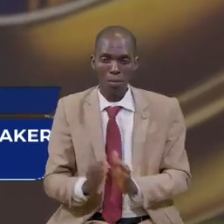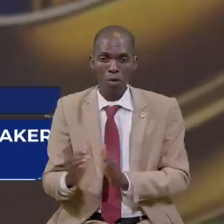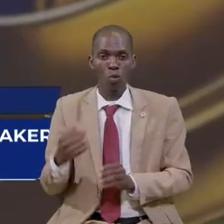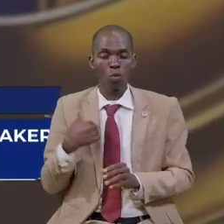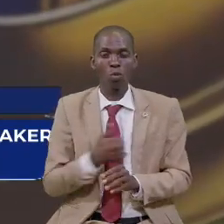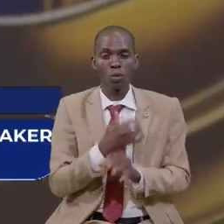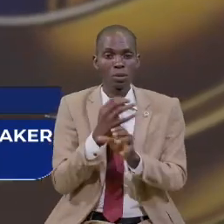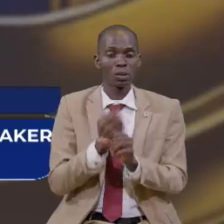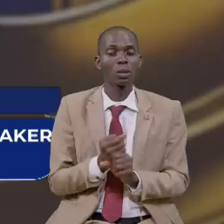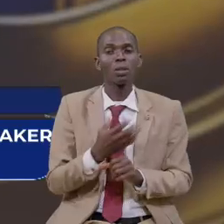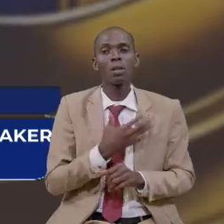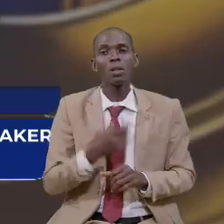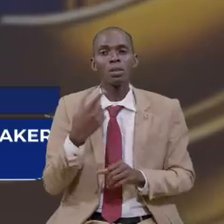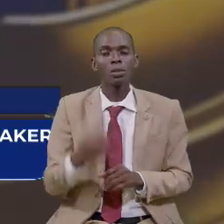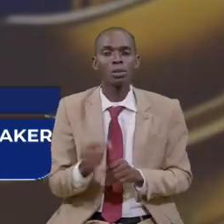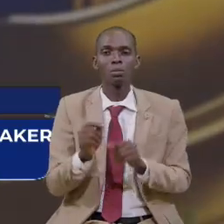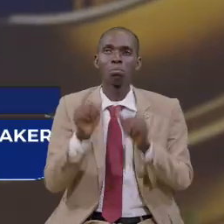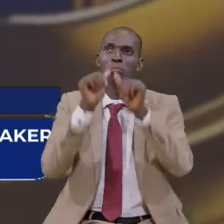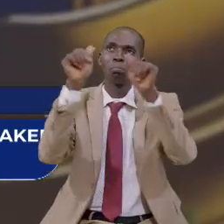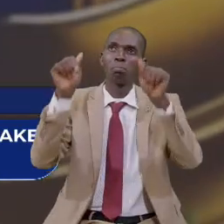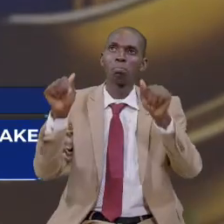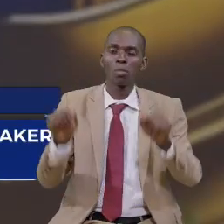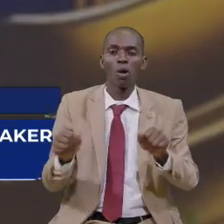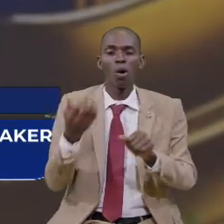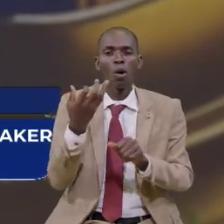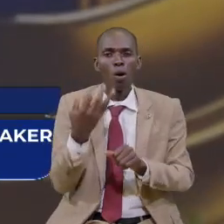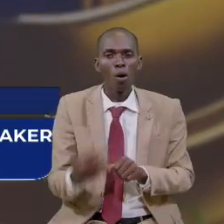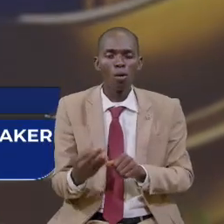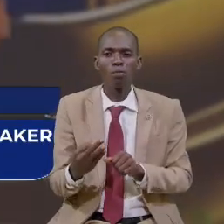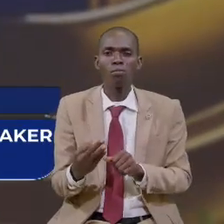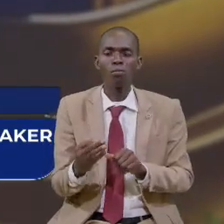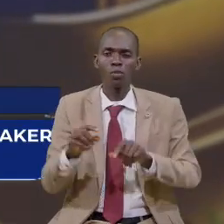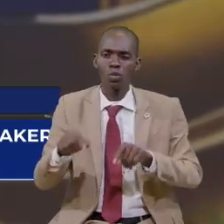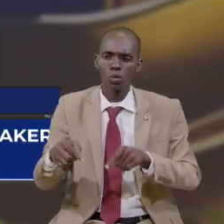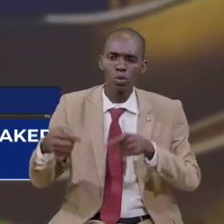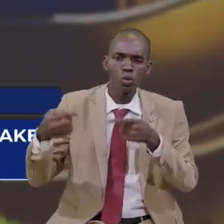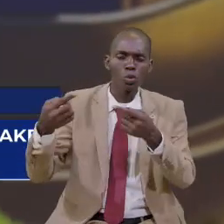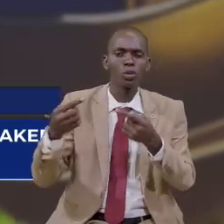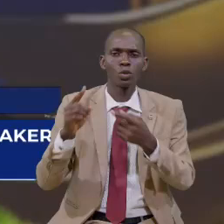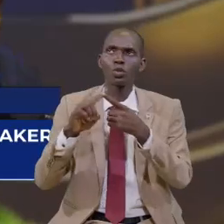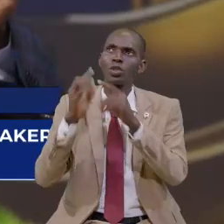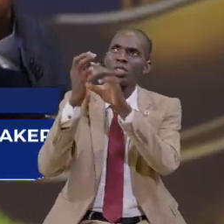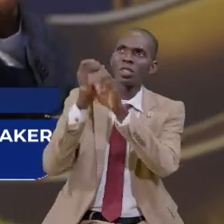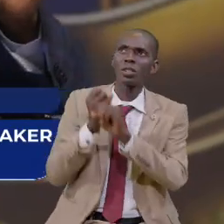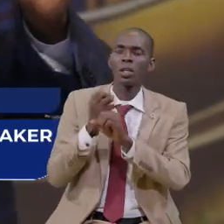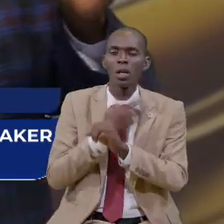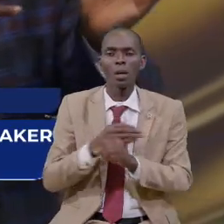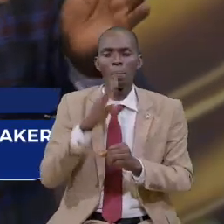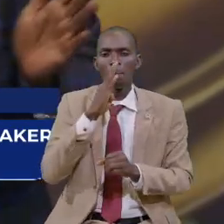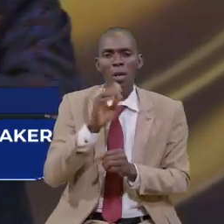the picture of going to achieve and being a change maker and